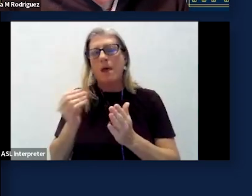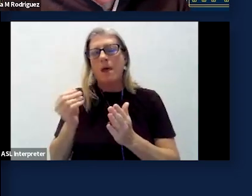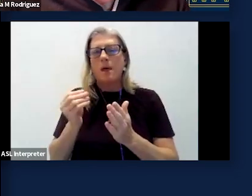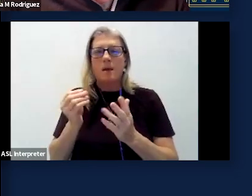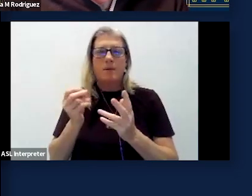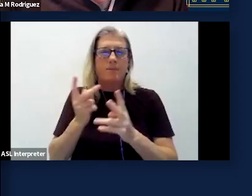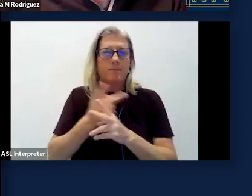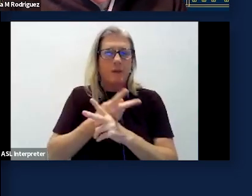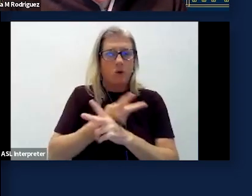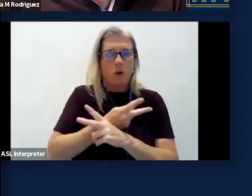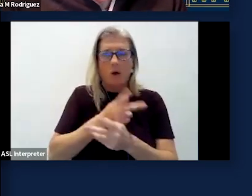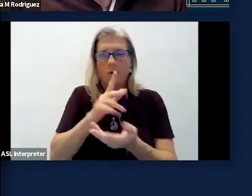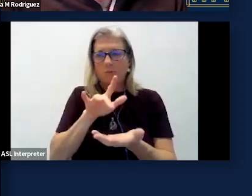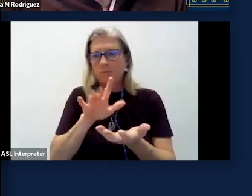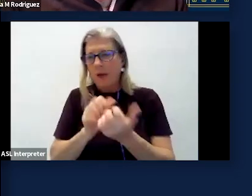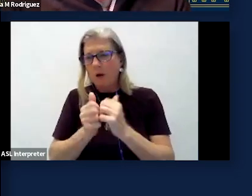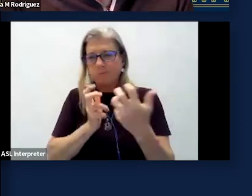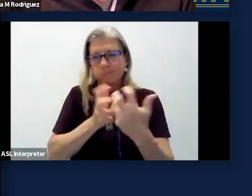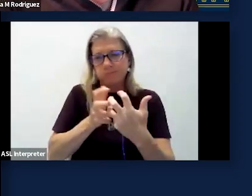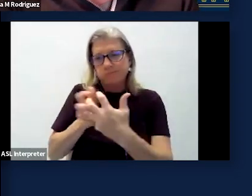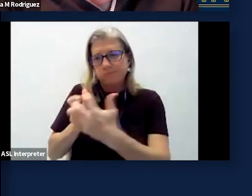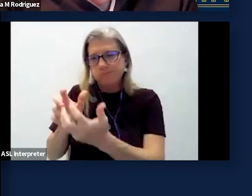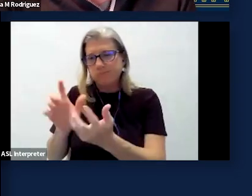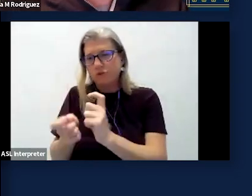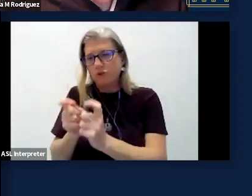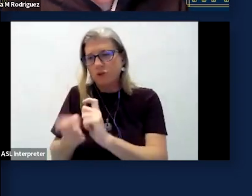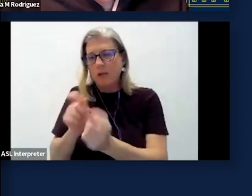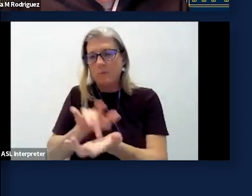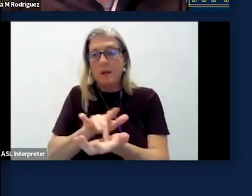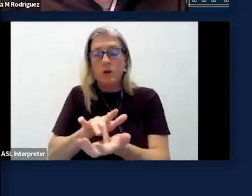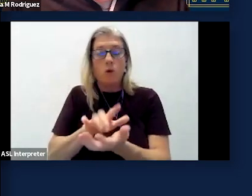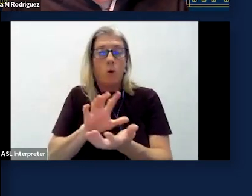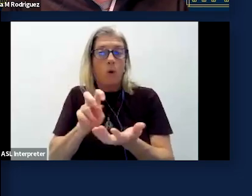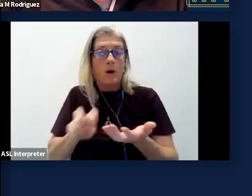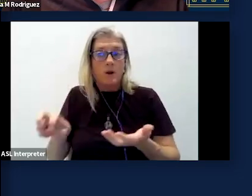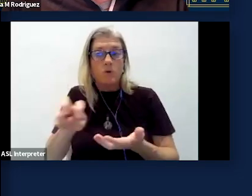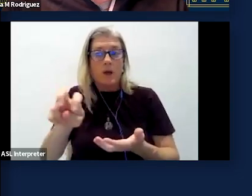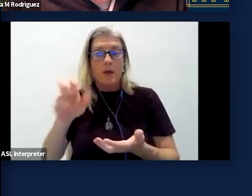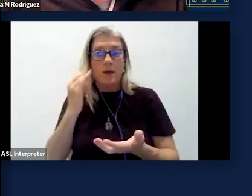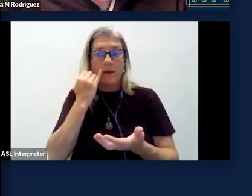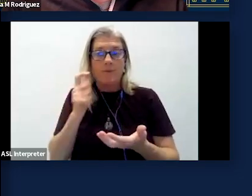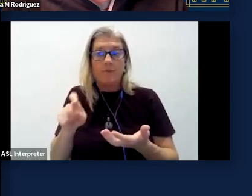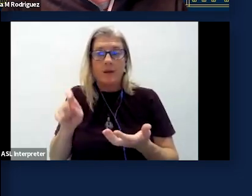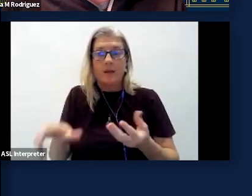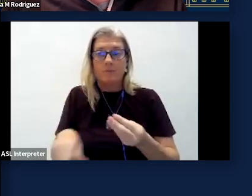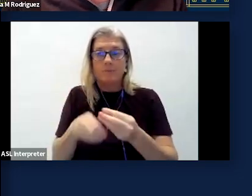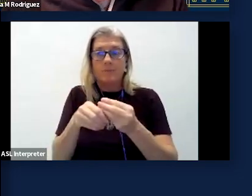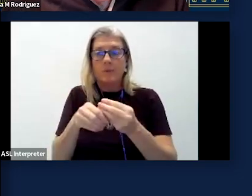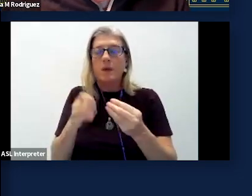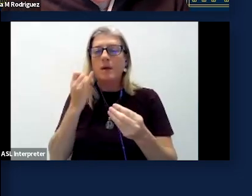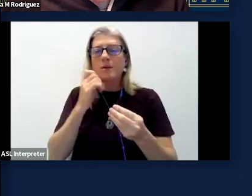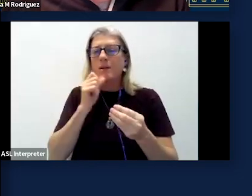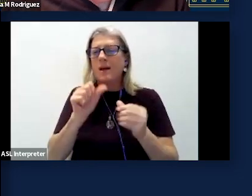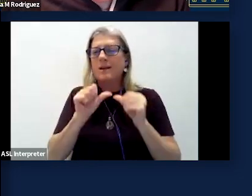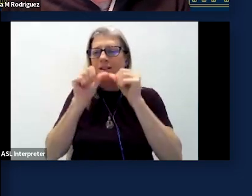way to adjust medications if need be, or strategies if need be, so that, they're not constantly having